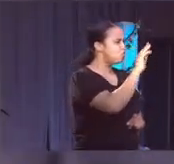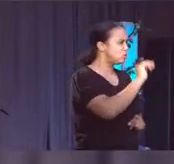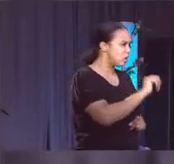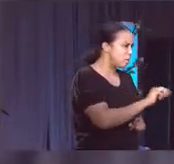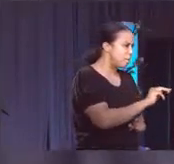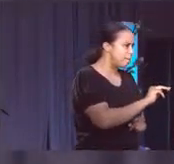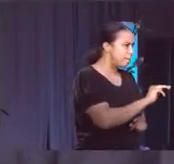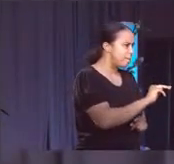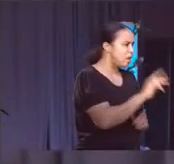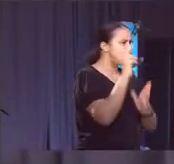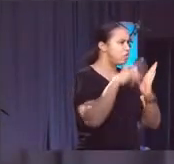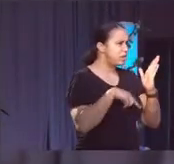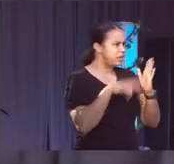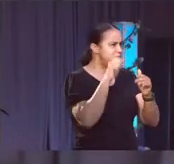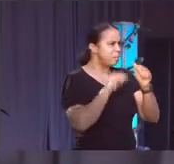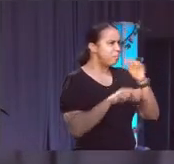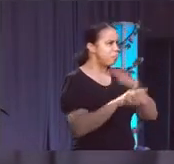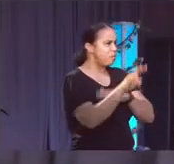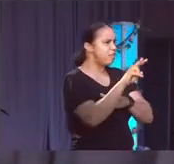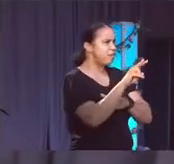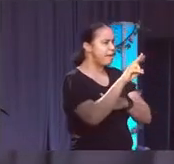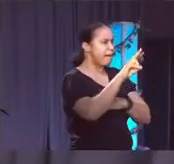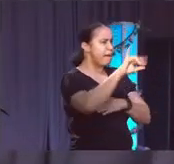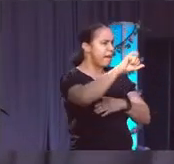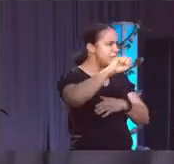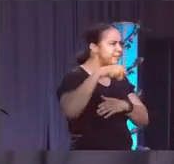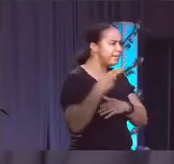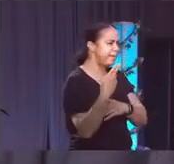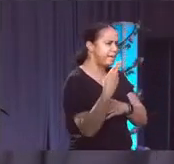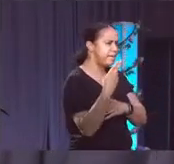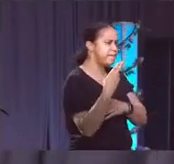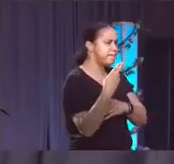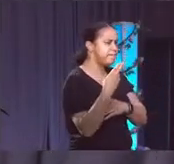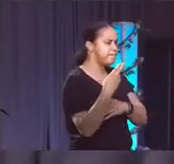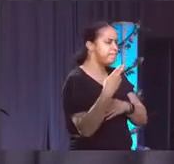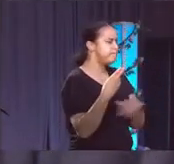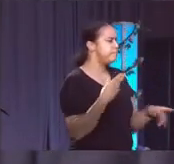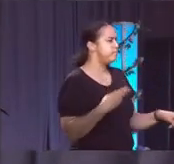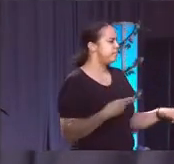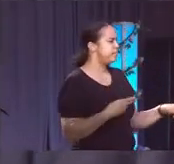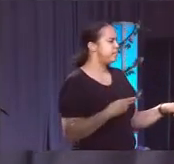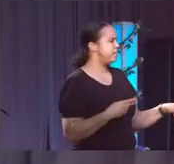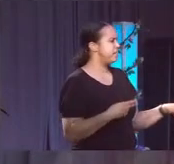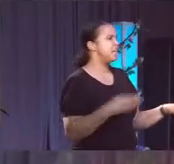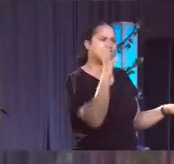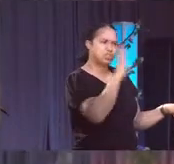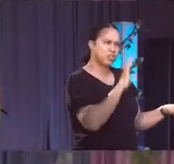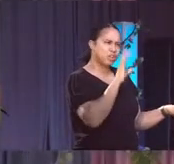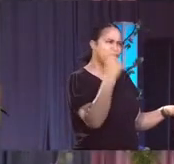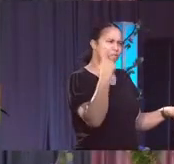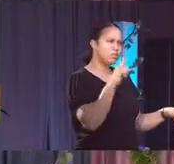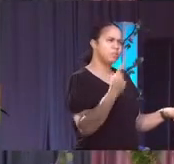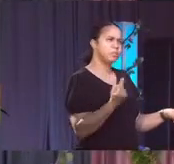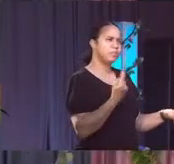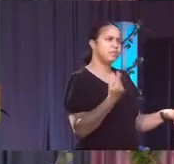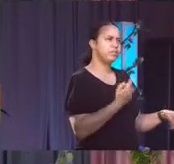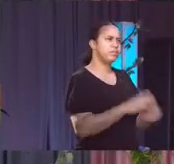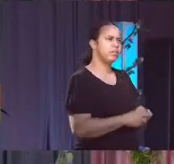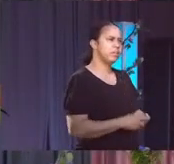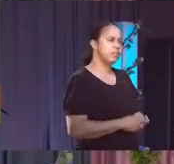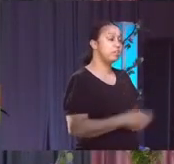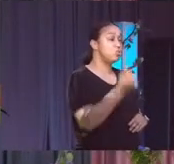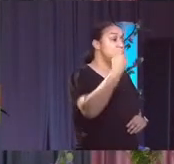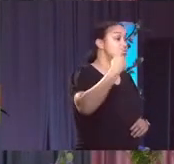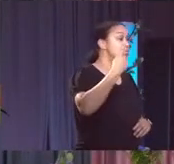prophet Isaiah. Which should tell somebody this brother looking for something. Are